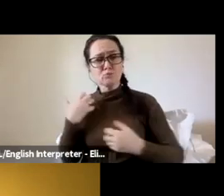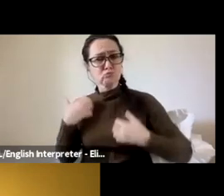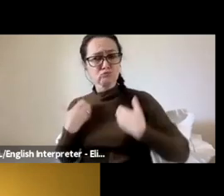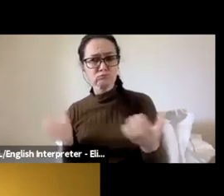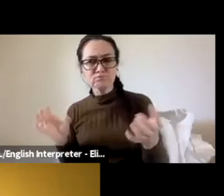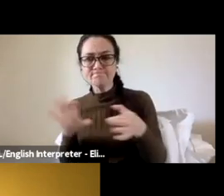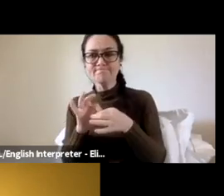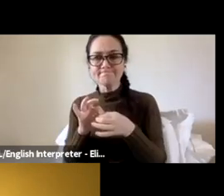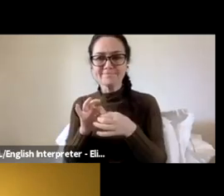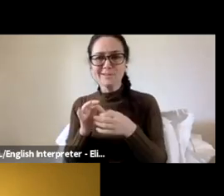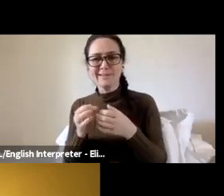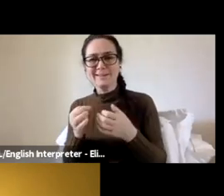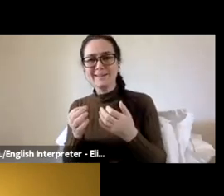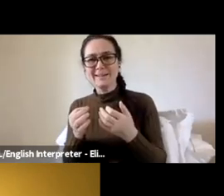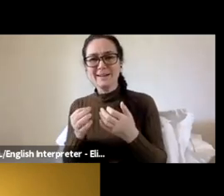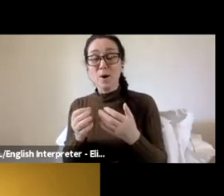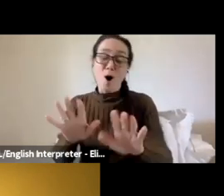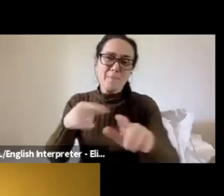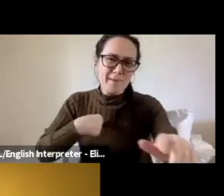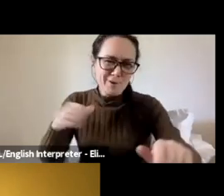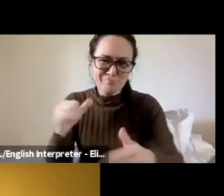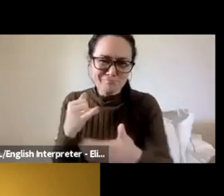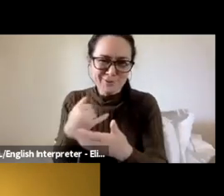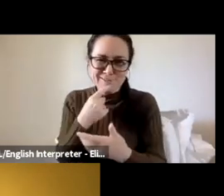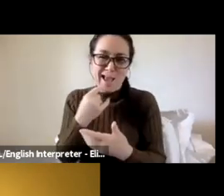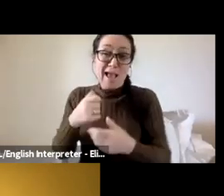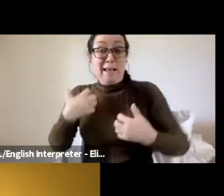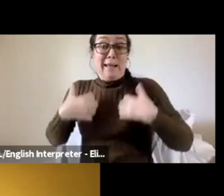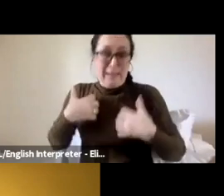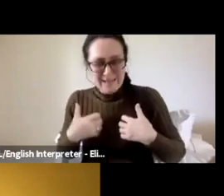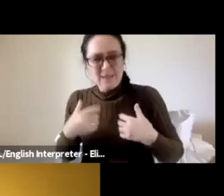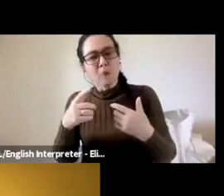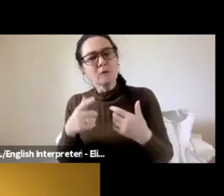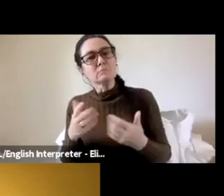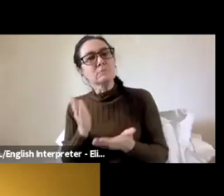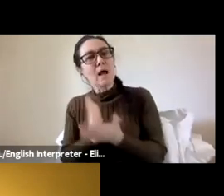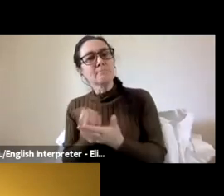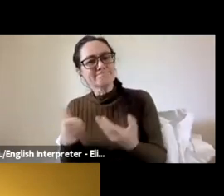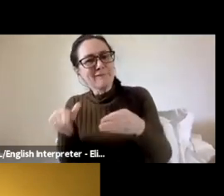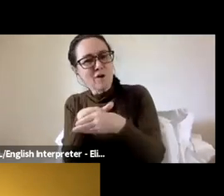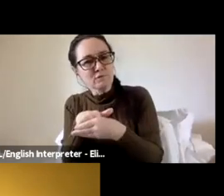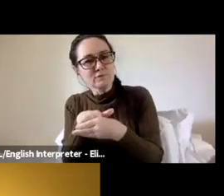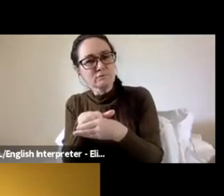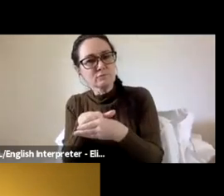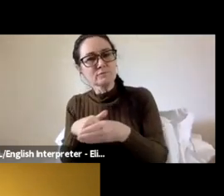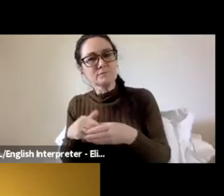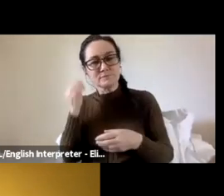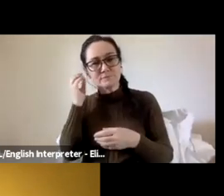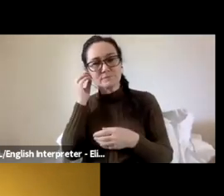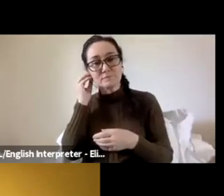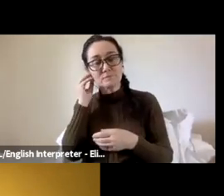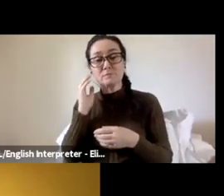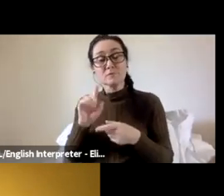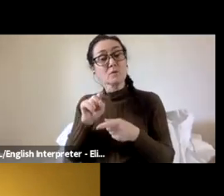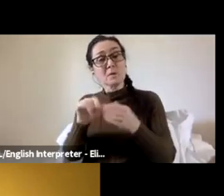well, maybe I don't know if the word is keen, but they are engaging on they might do on immigration in responding